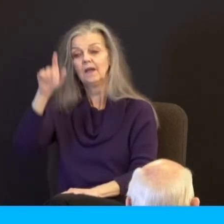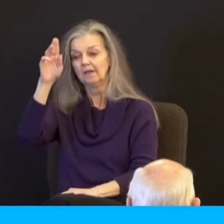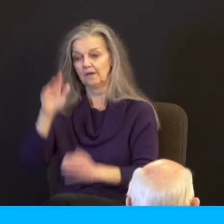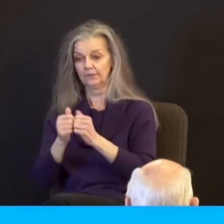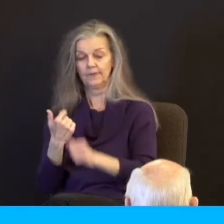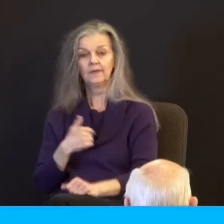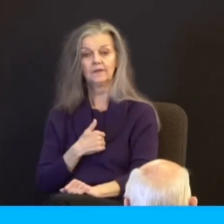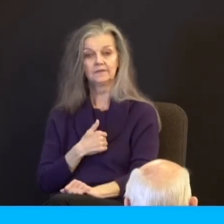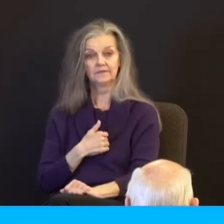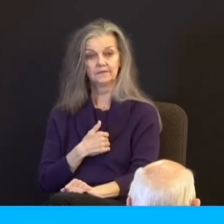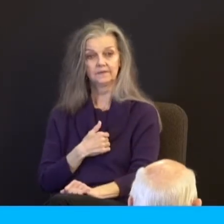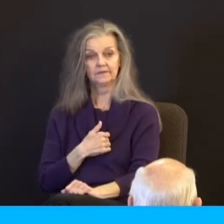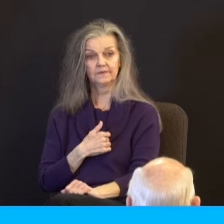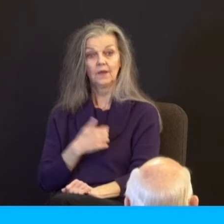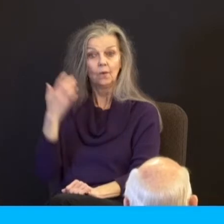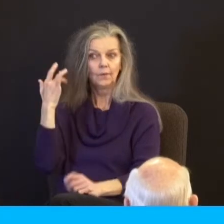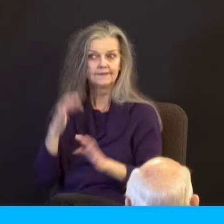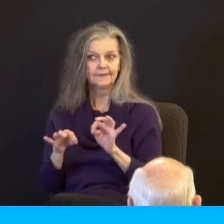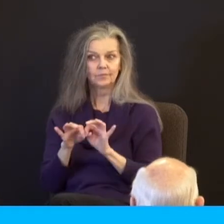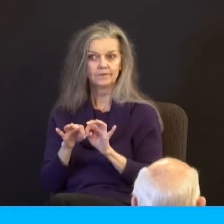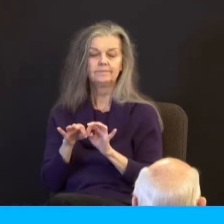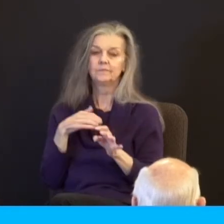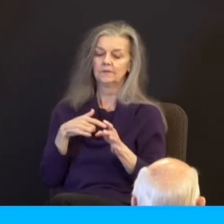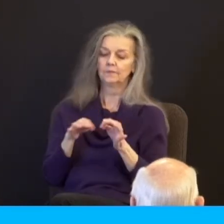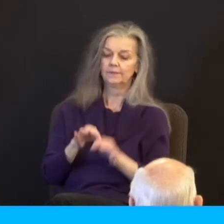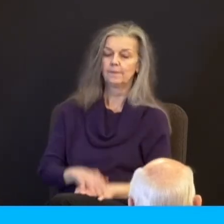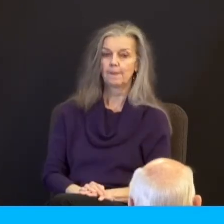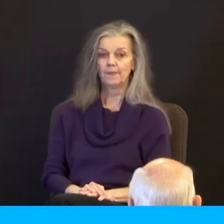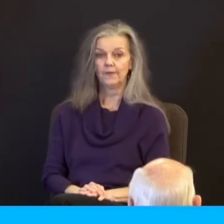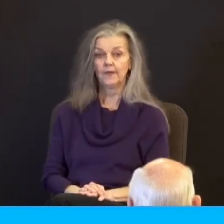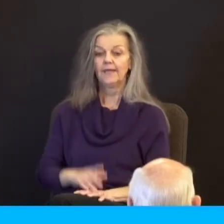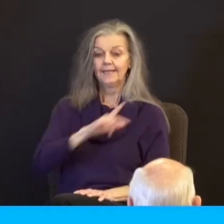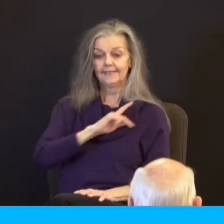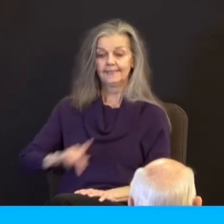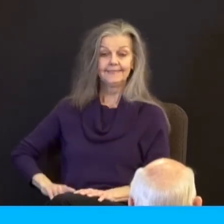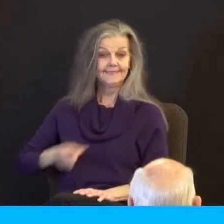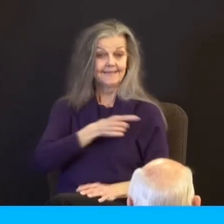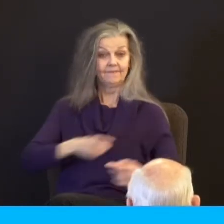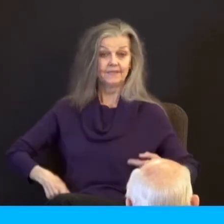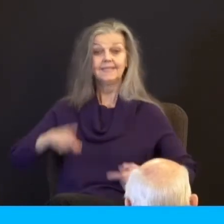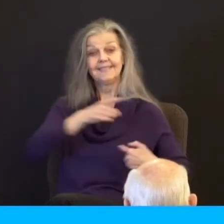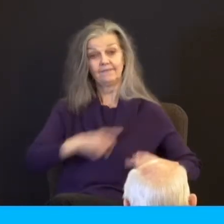say, why does it matter? I'll tell you why it matters. Because when you get to King David, everybody heard of him?